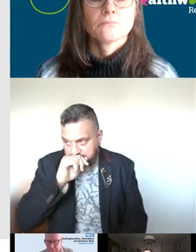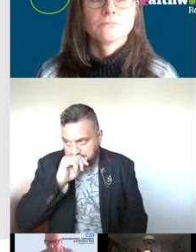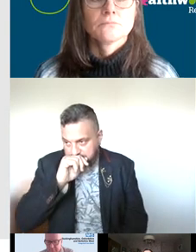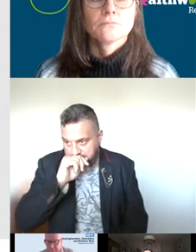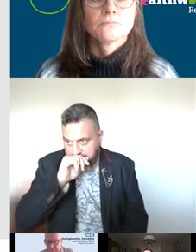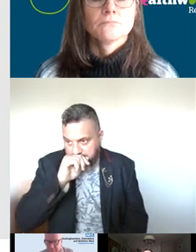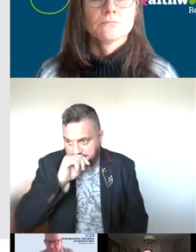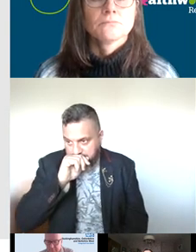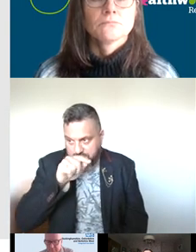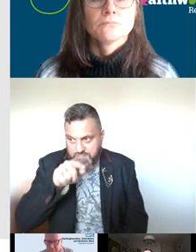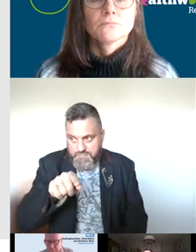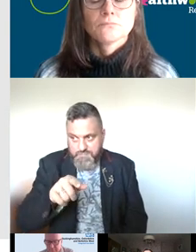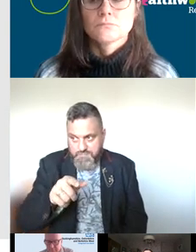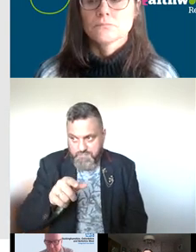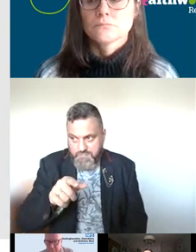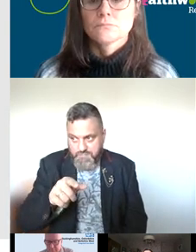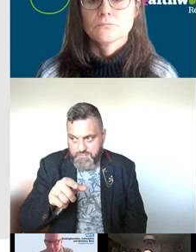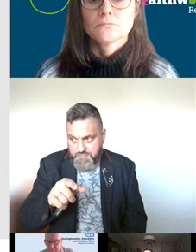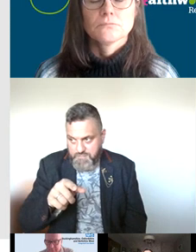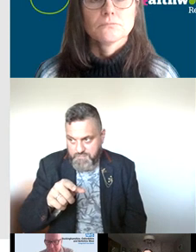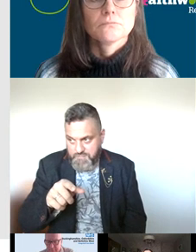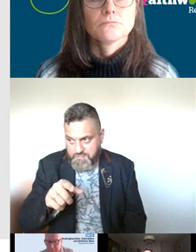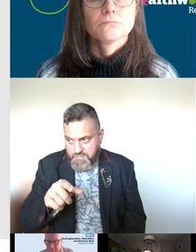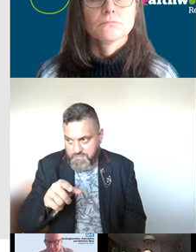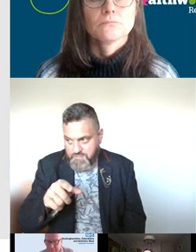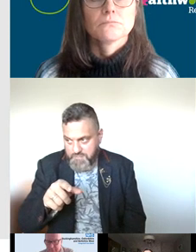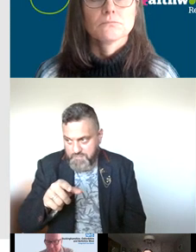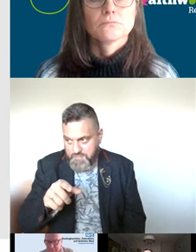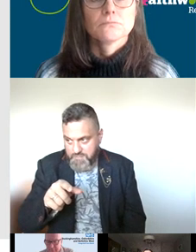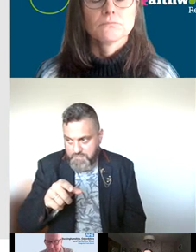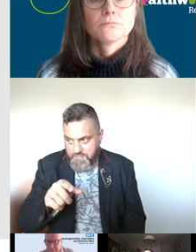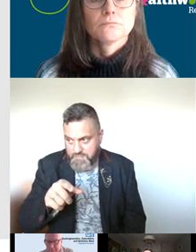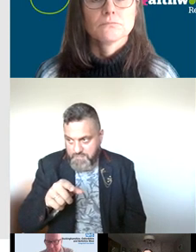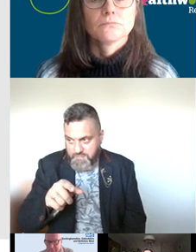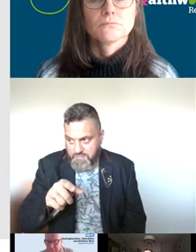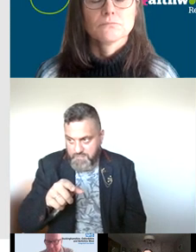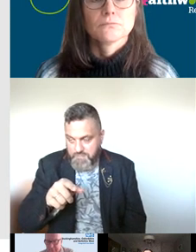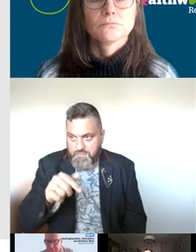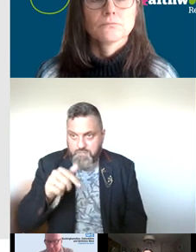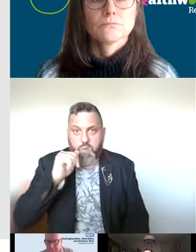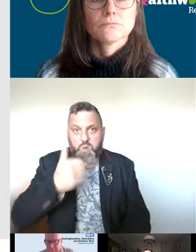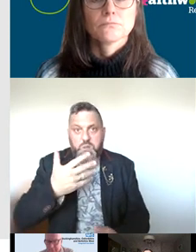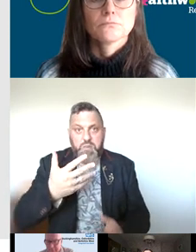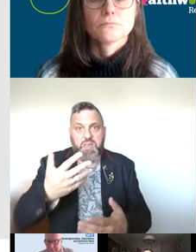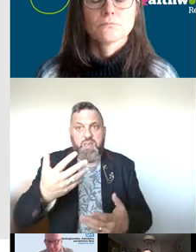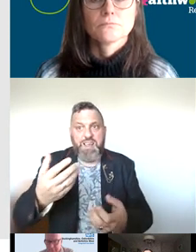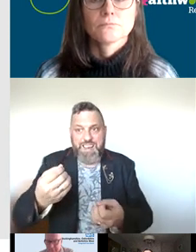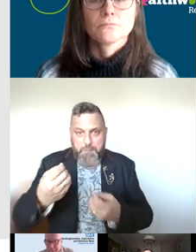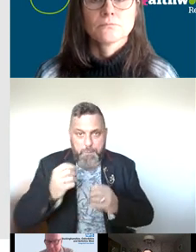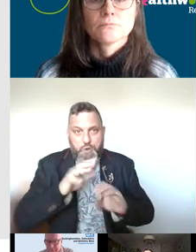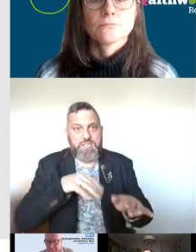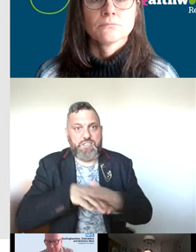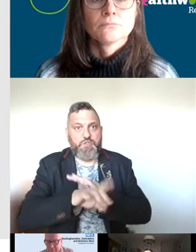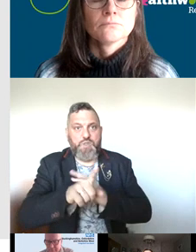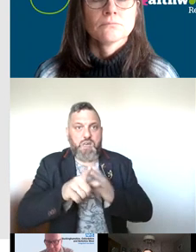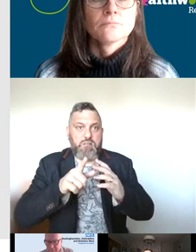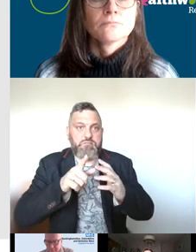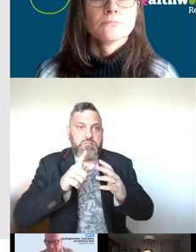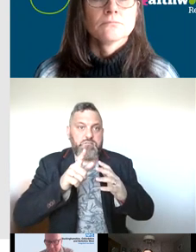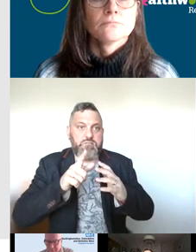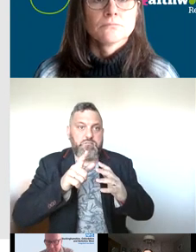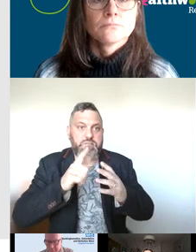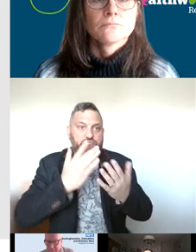this is very much something that's feeding an input or being an input into that process. So it's really,